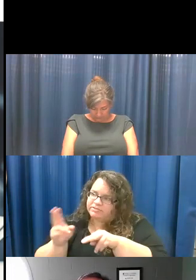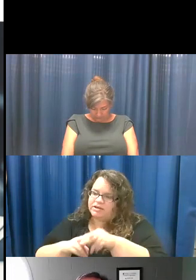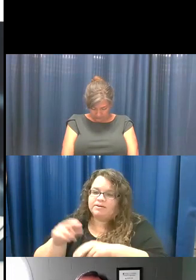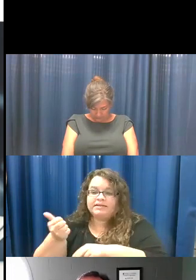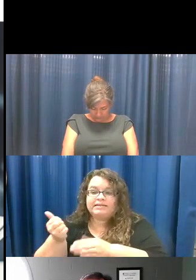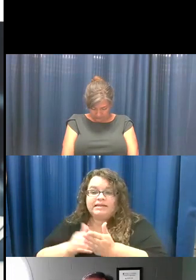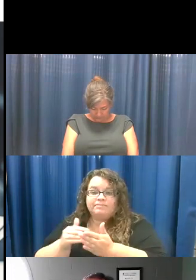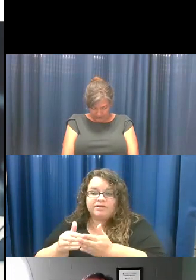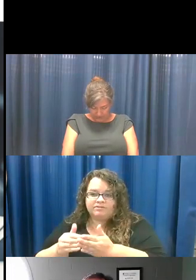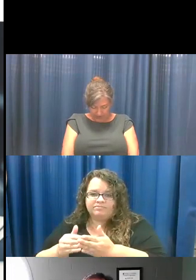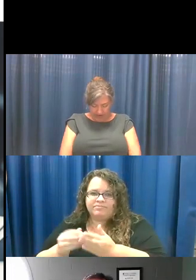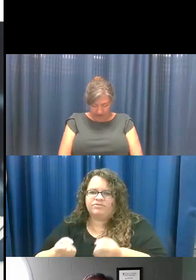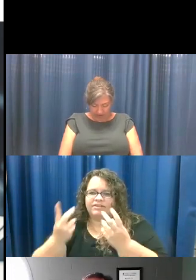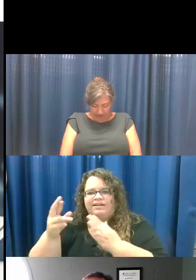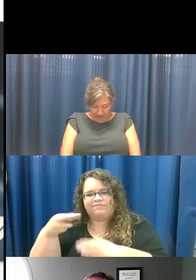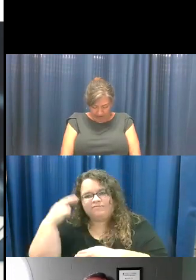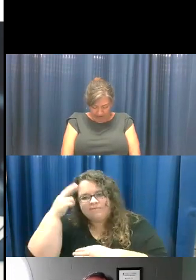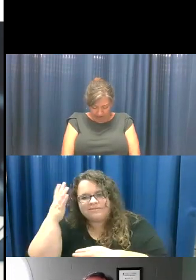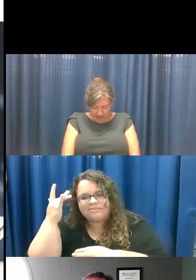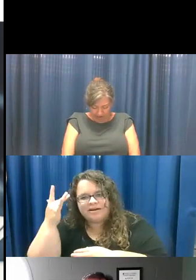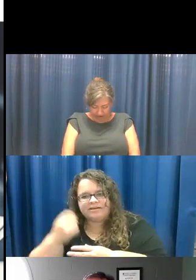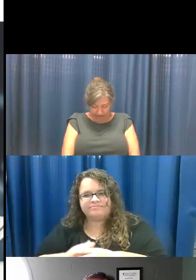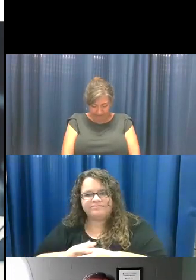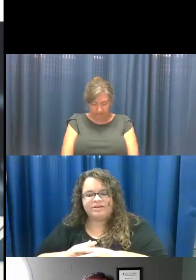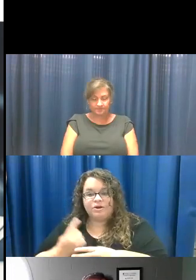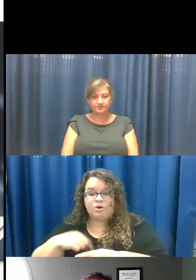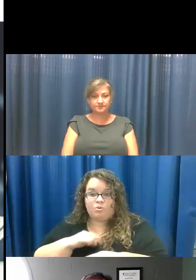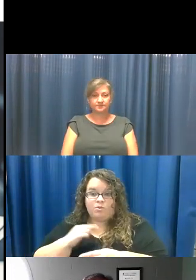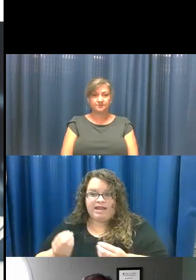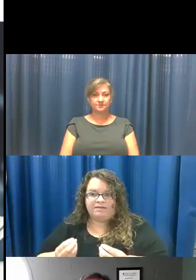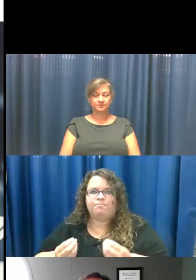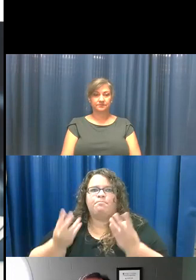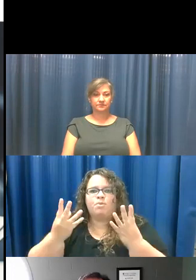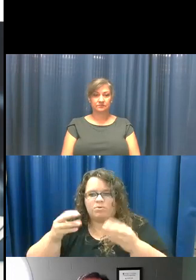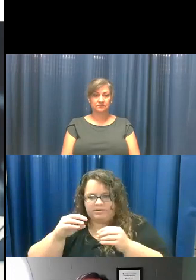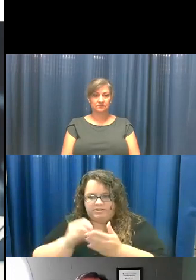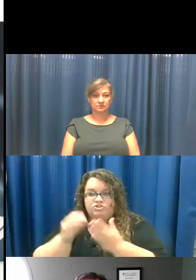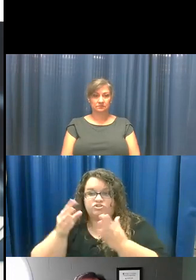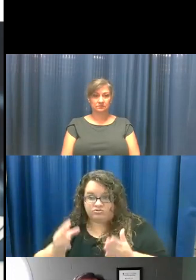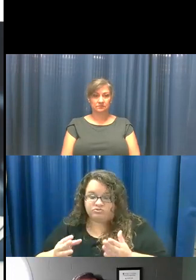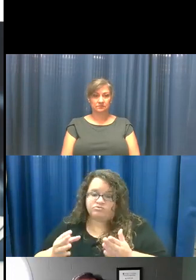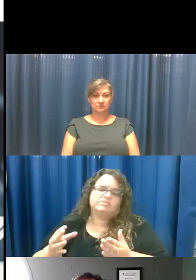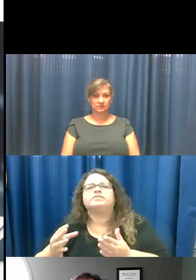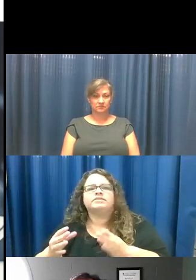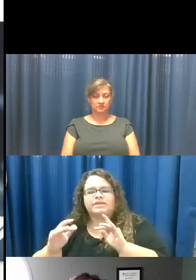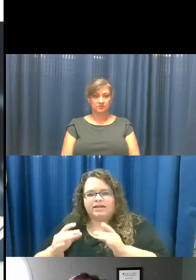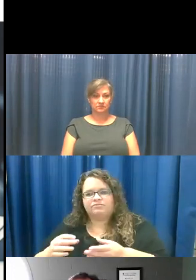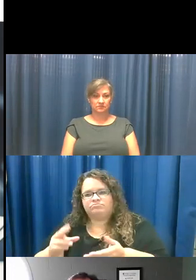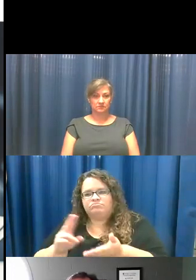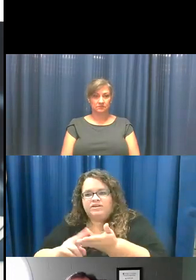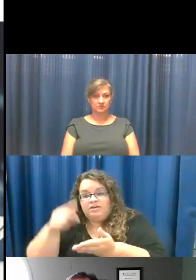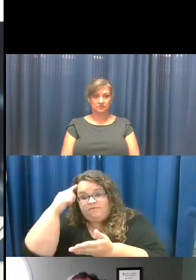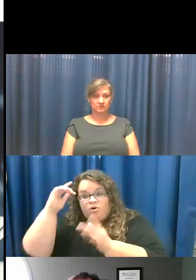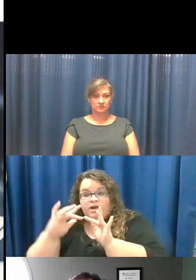that. One, again, is that we have more students taking online classes, so that's a higher tuition point than